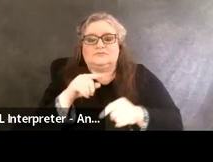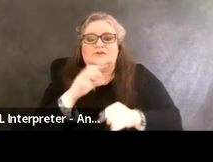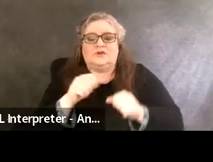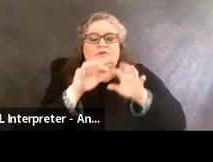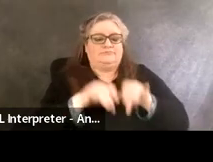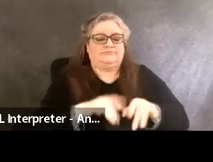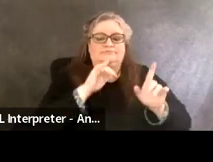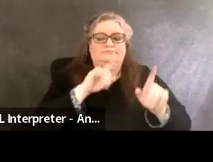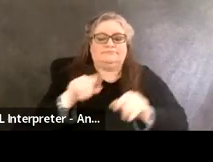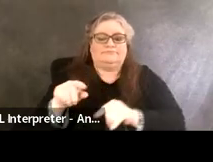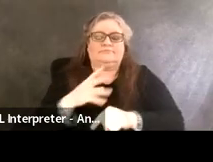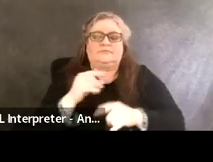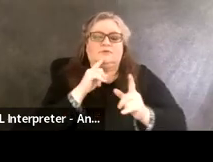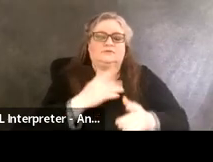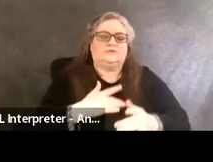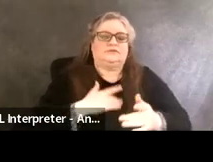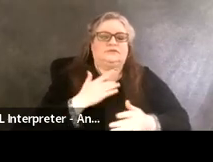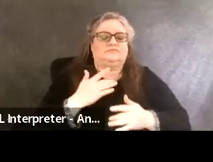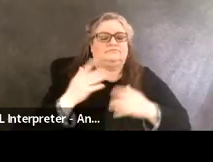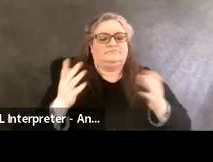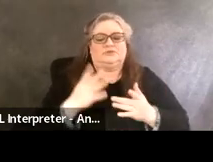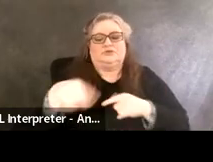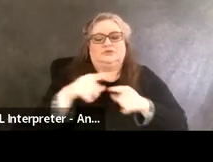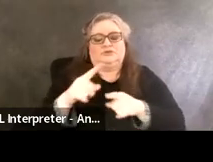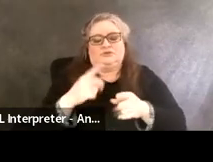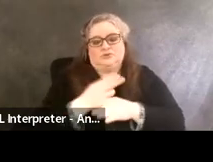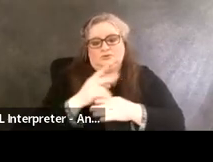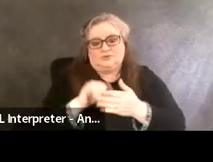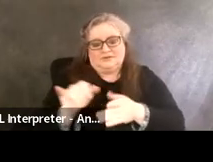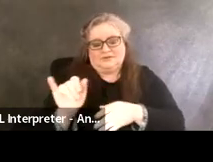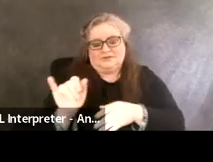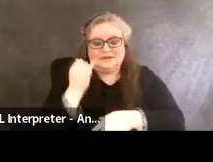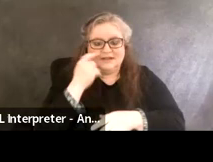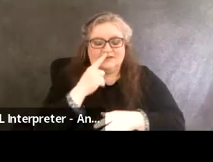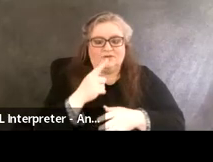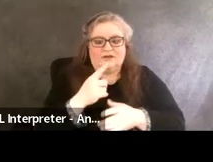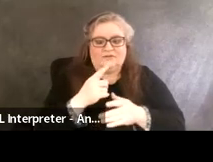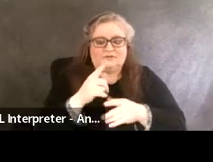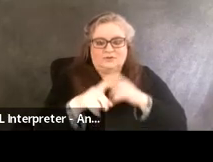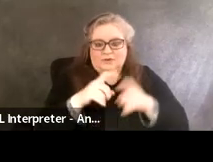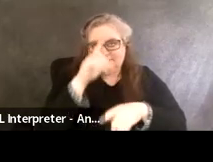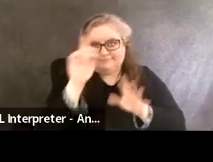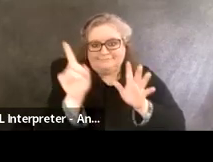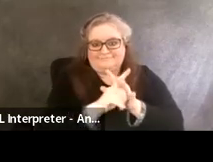questions throughout. We really encourage you to use that as well if there are burning questions that you have.